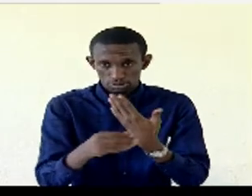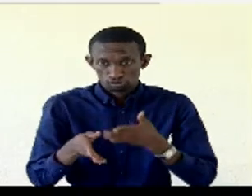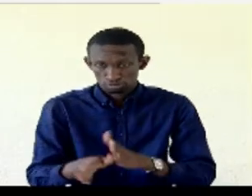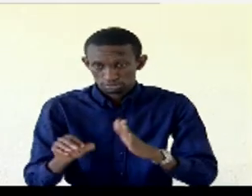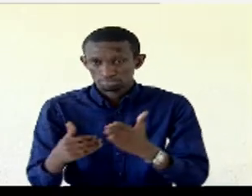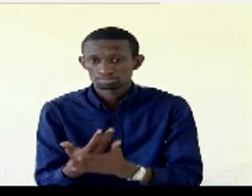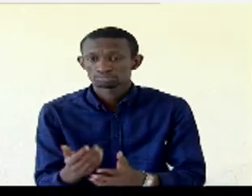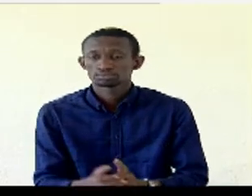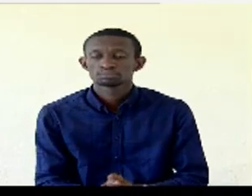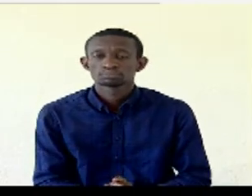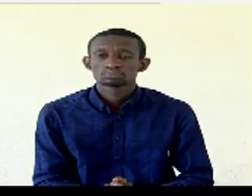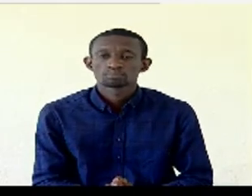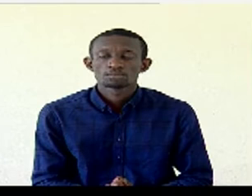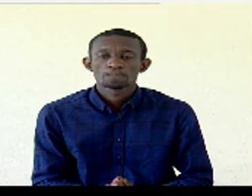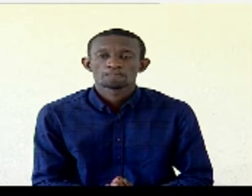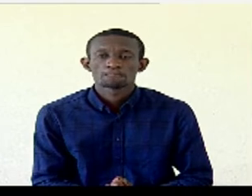So,